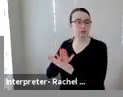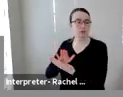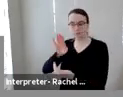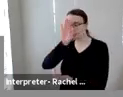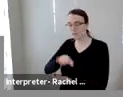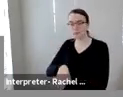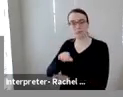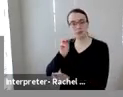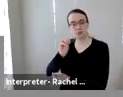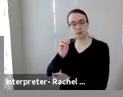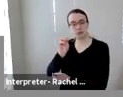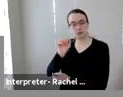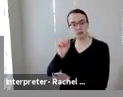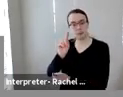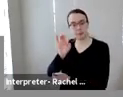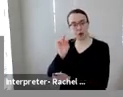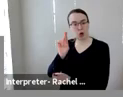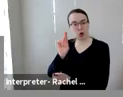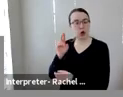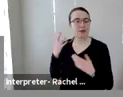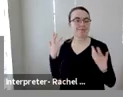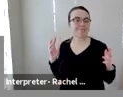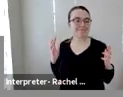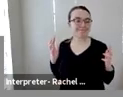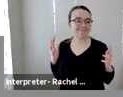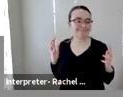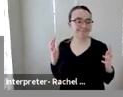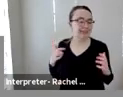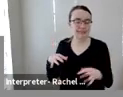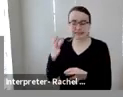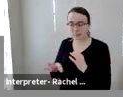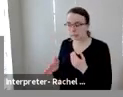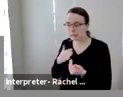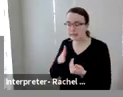simple and easy, right? As far as what I'm doing,